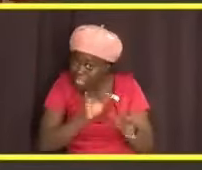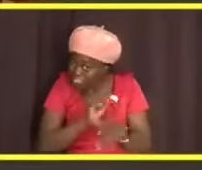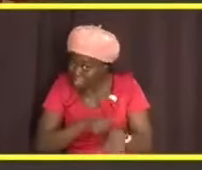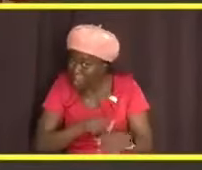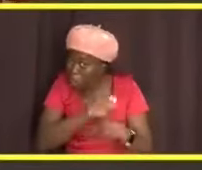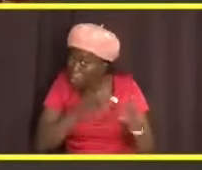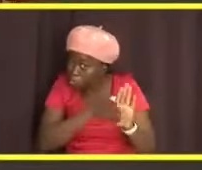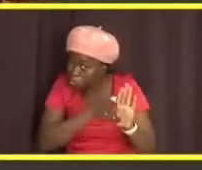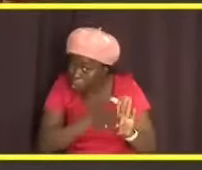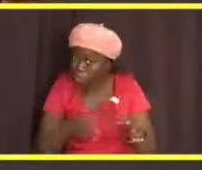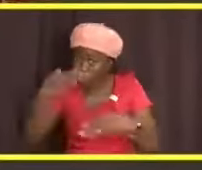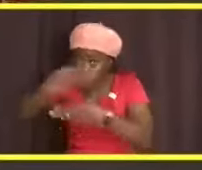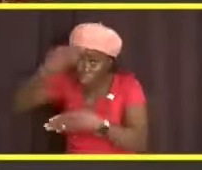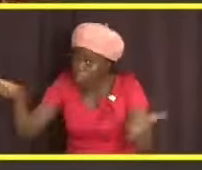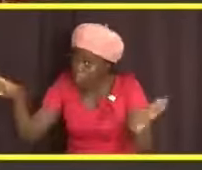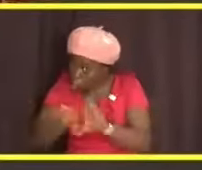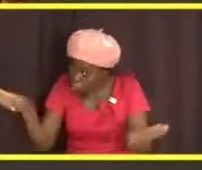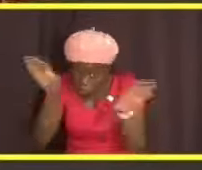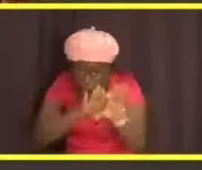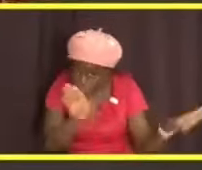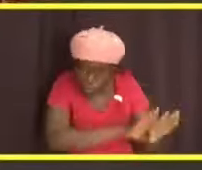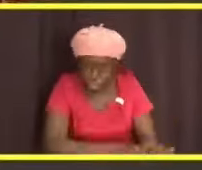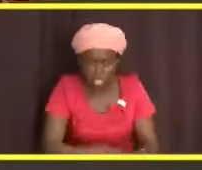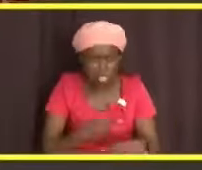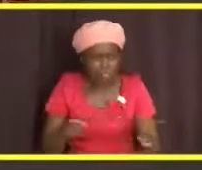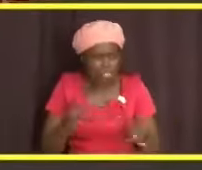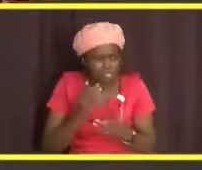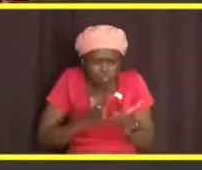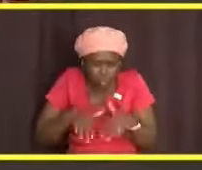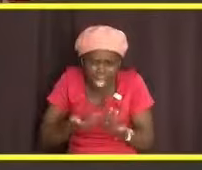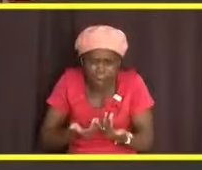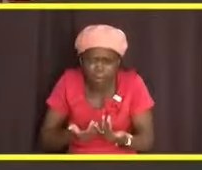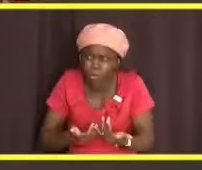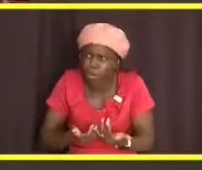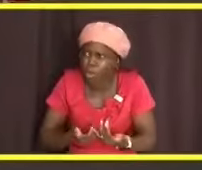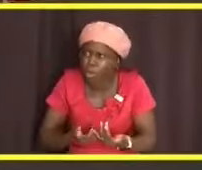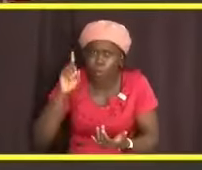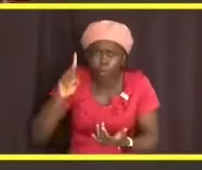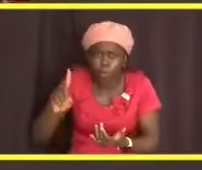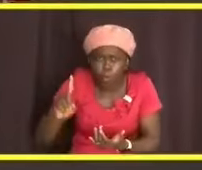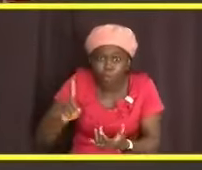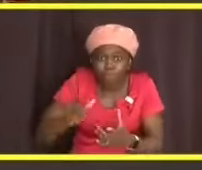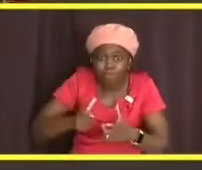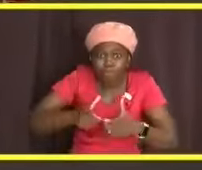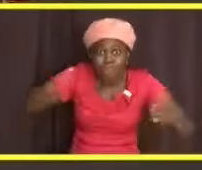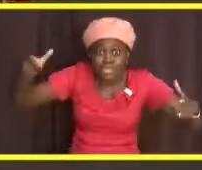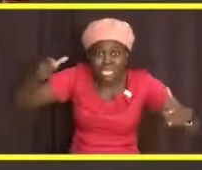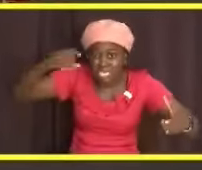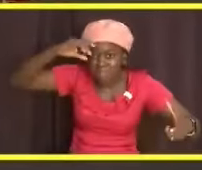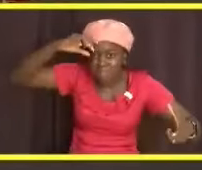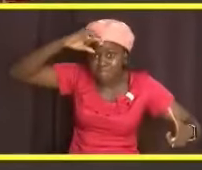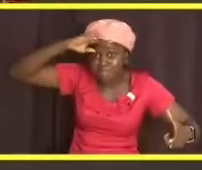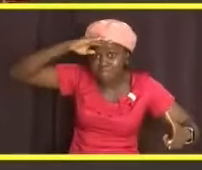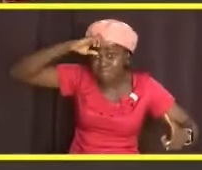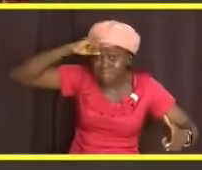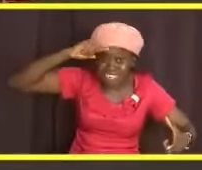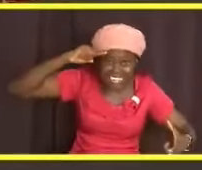through the locked door, a huge dog, black dog, covered from head to toe with